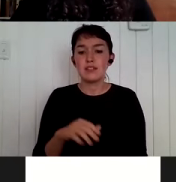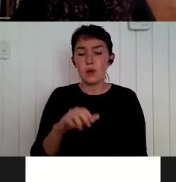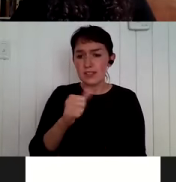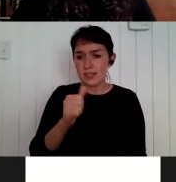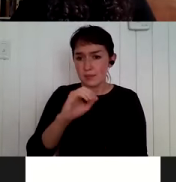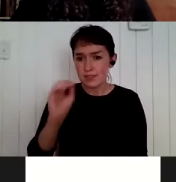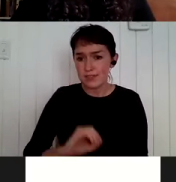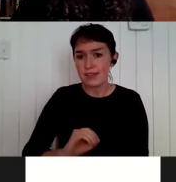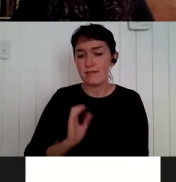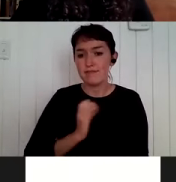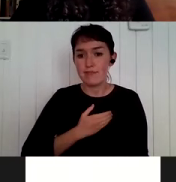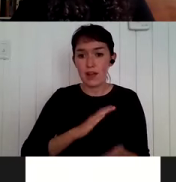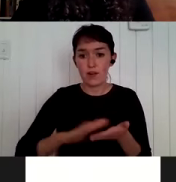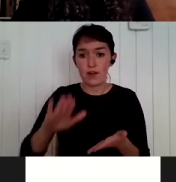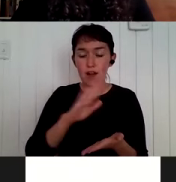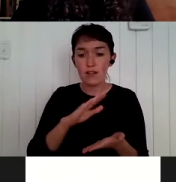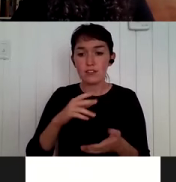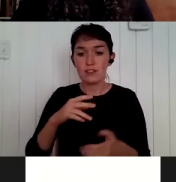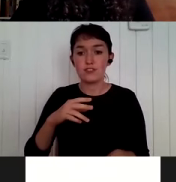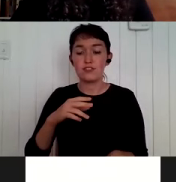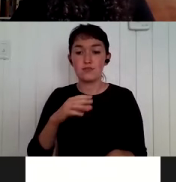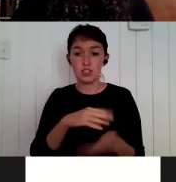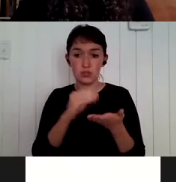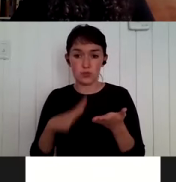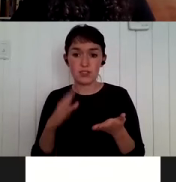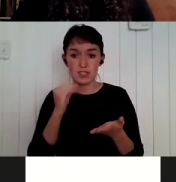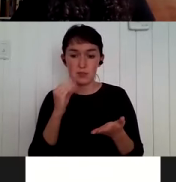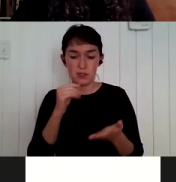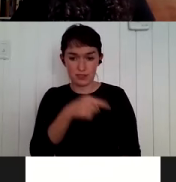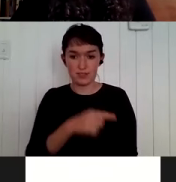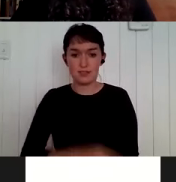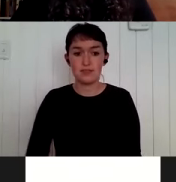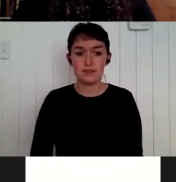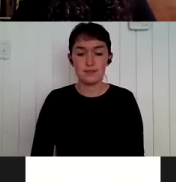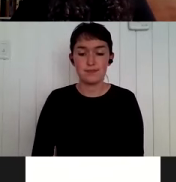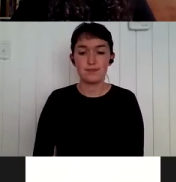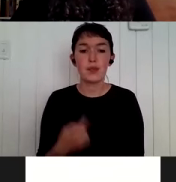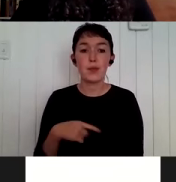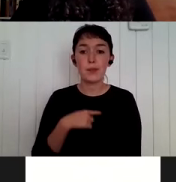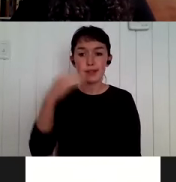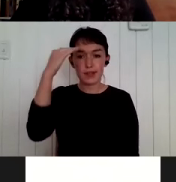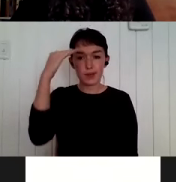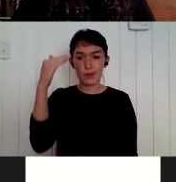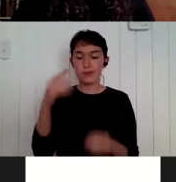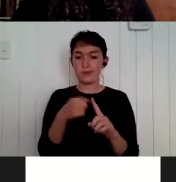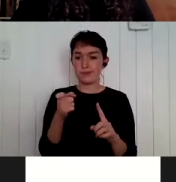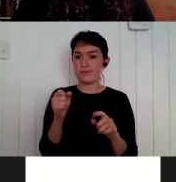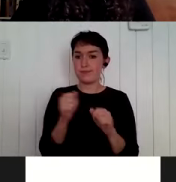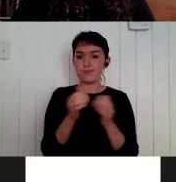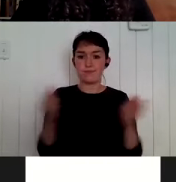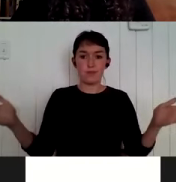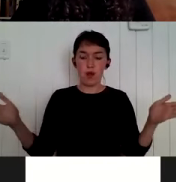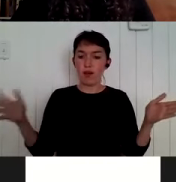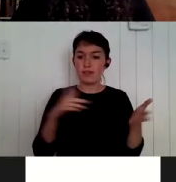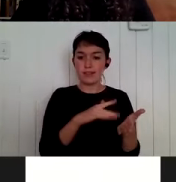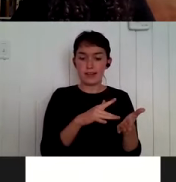high risk for psychosis. So what we know from sort of a broad set of literature is that individuals at clinical high risk